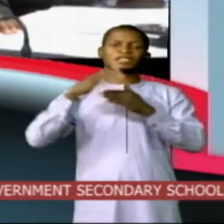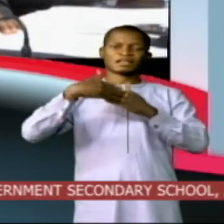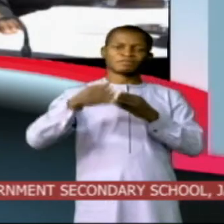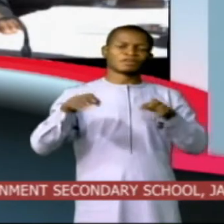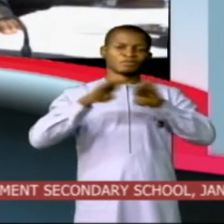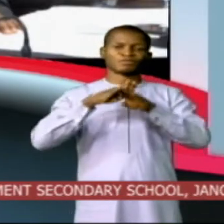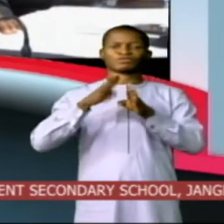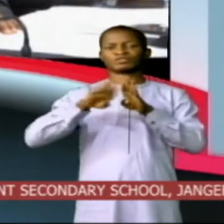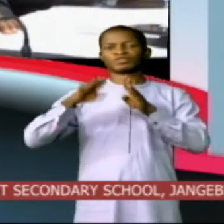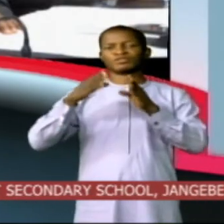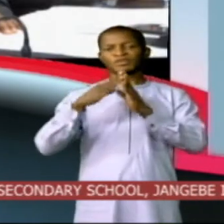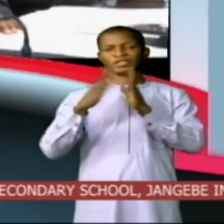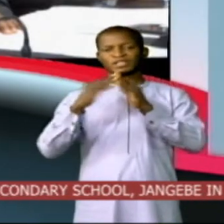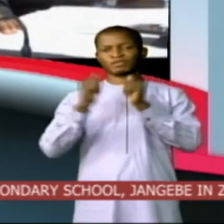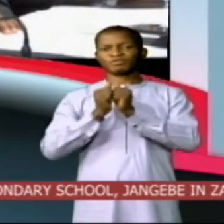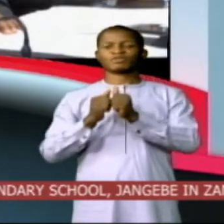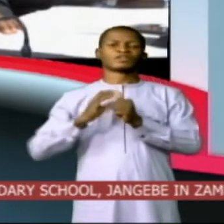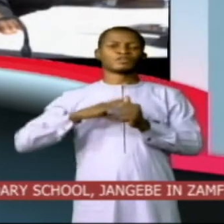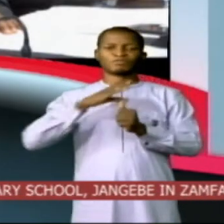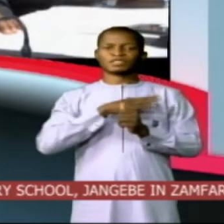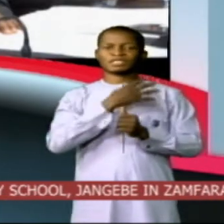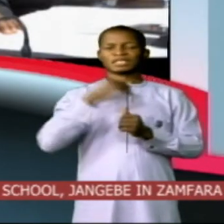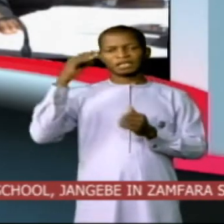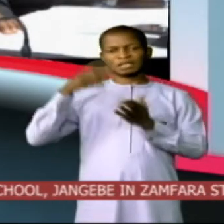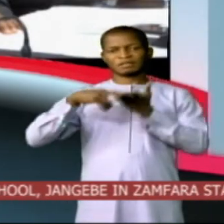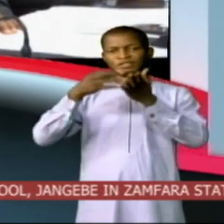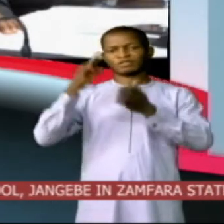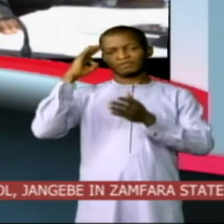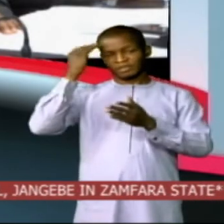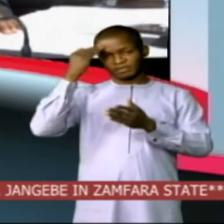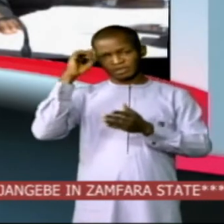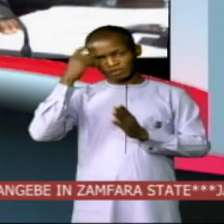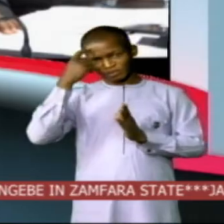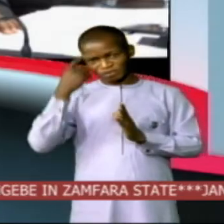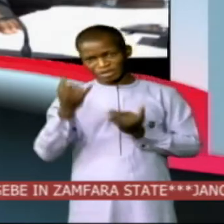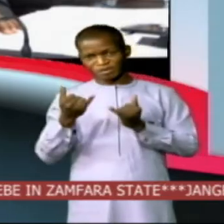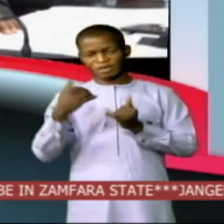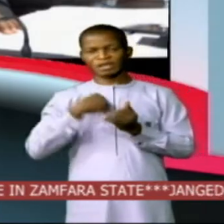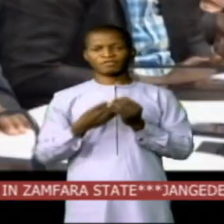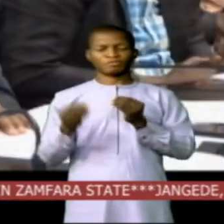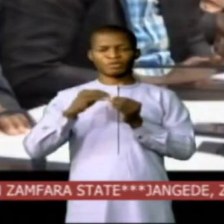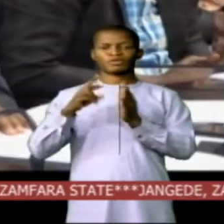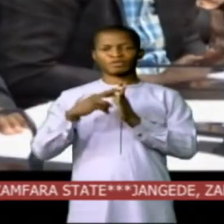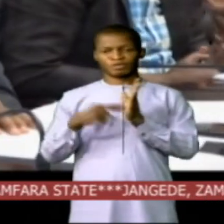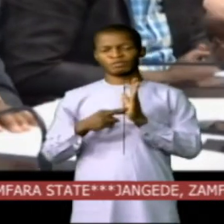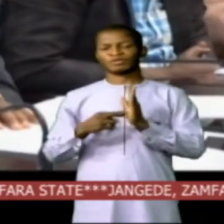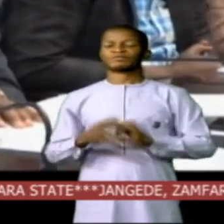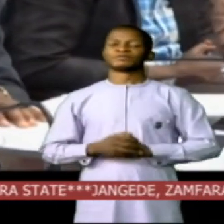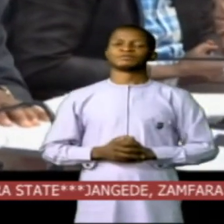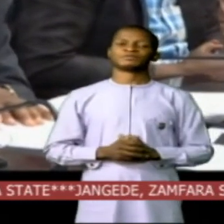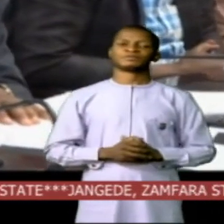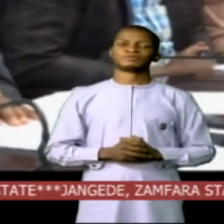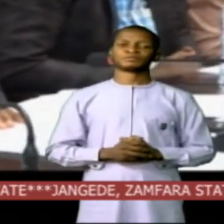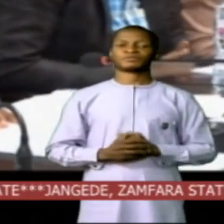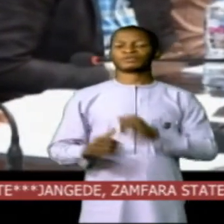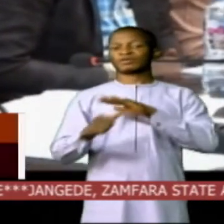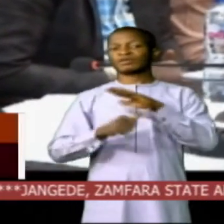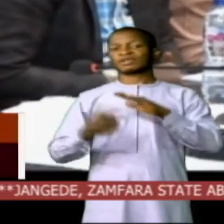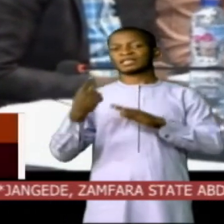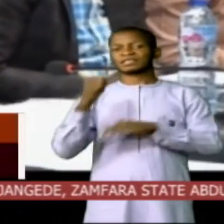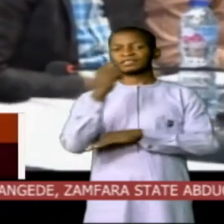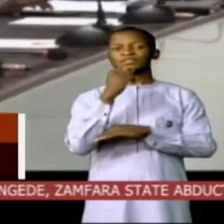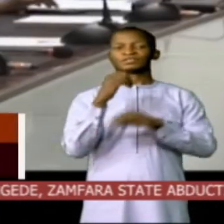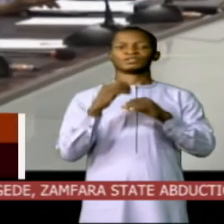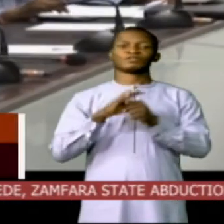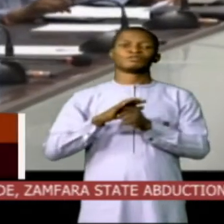the committee and representatives of the federal government. Joseph Hudson reports. Under the umbrella